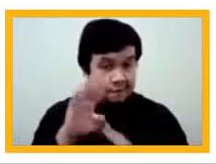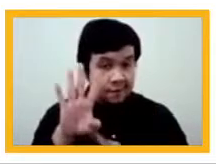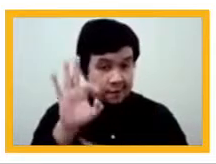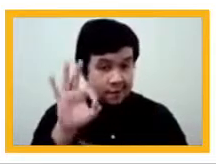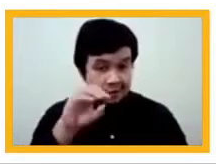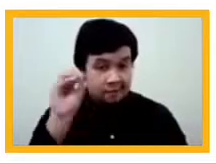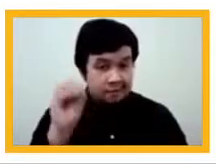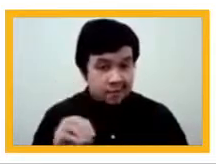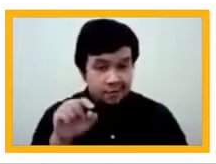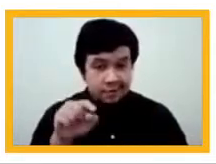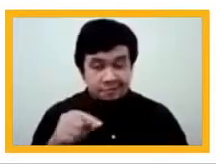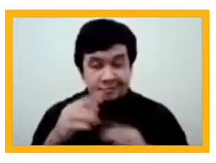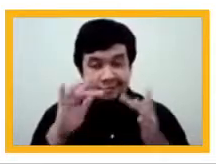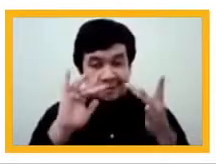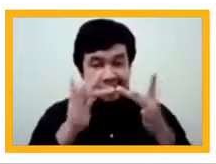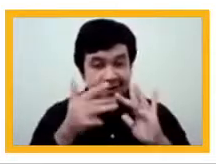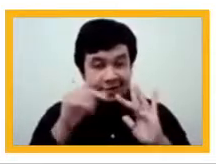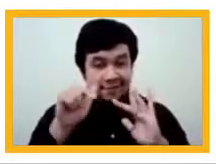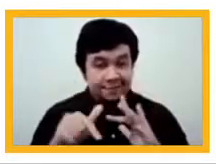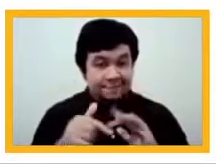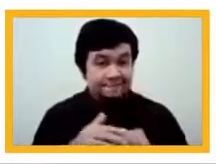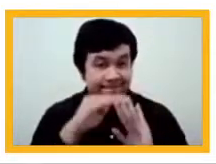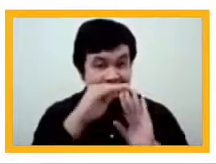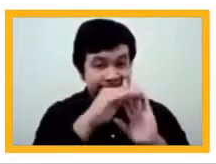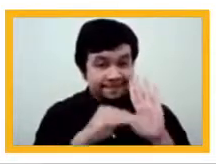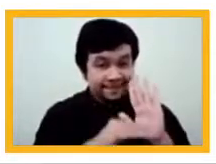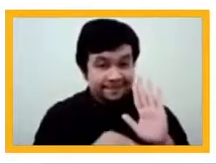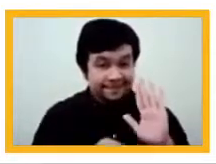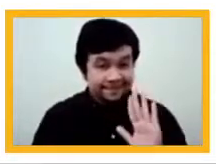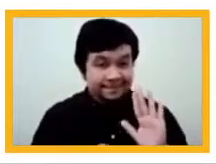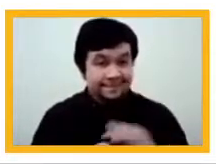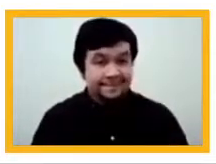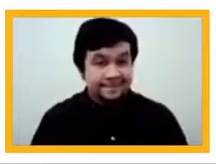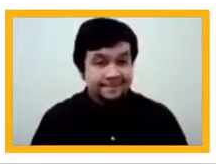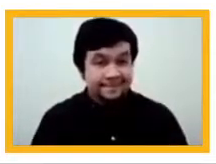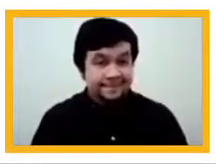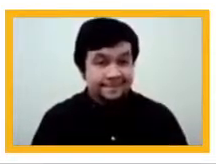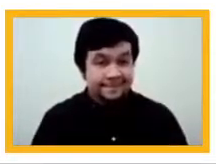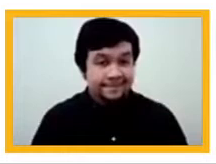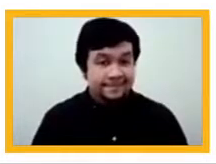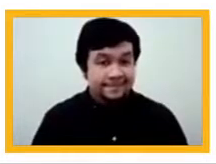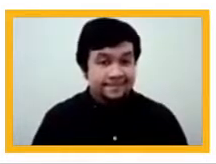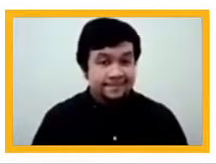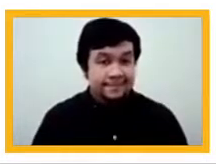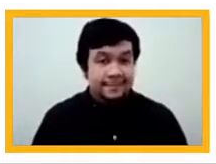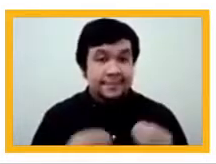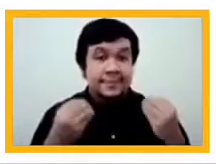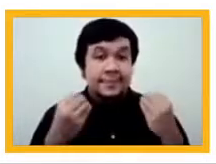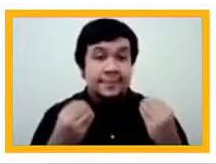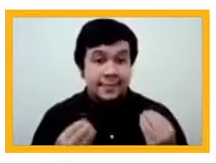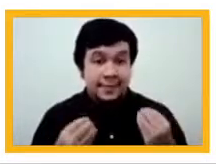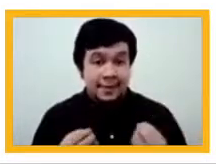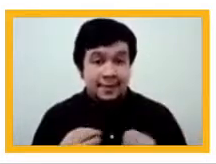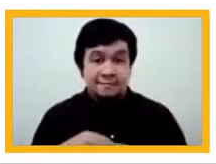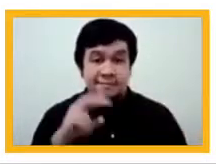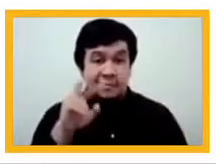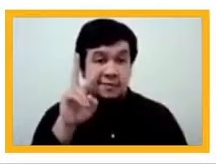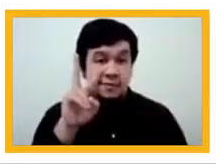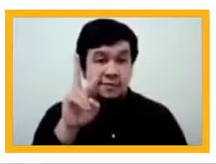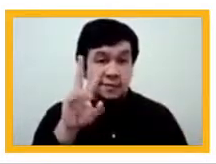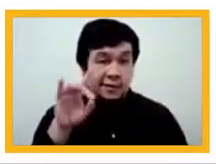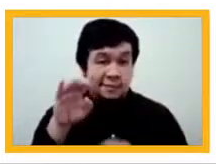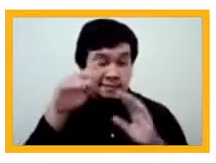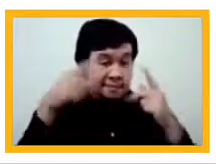in 2018, but it was renewed earlier last year in